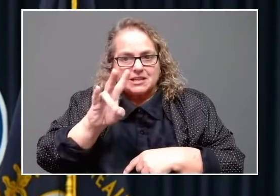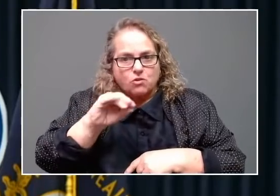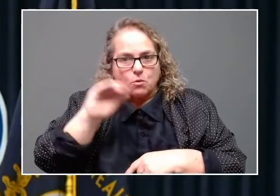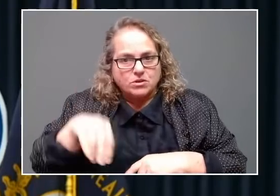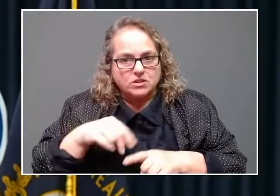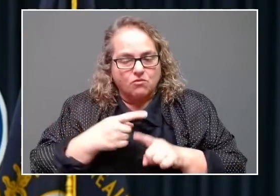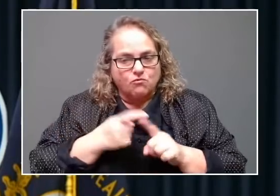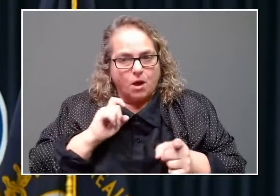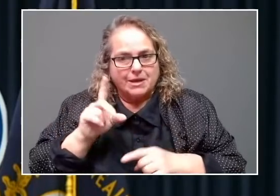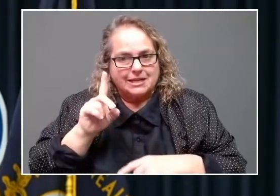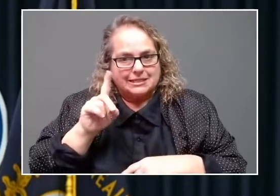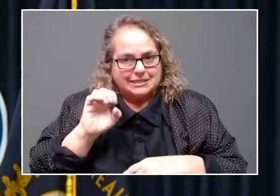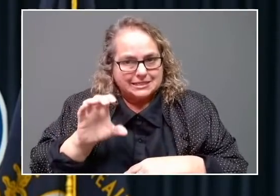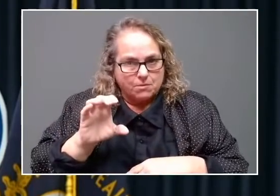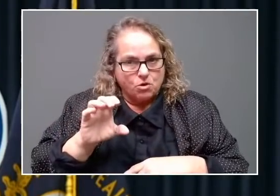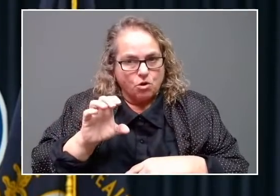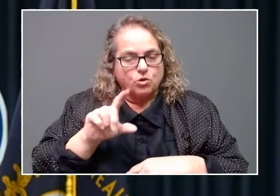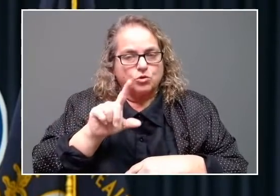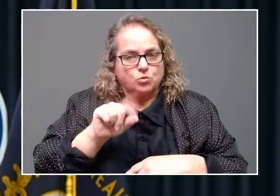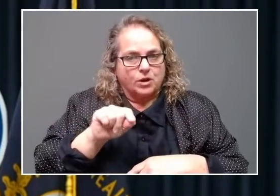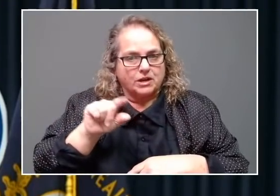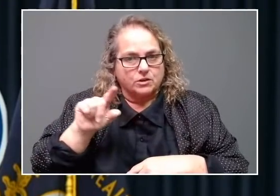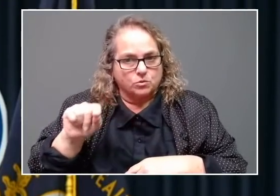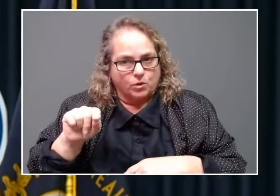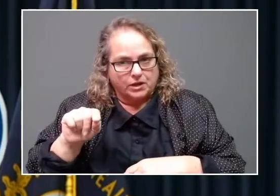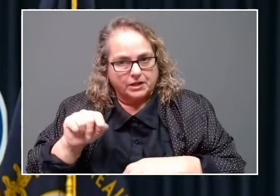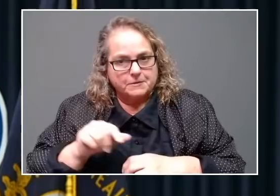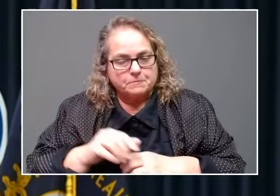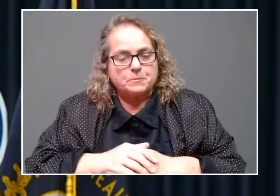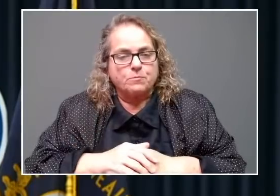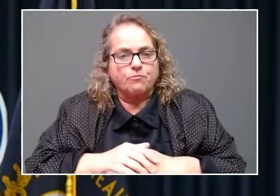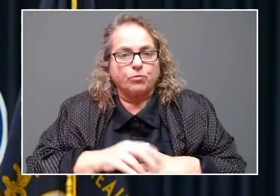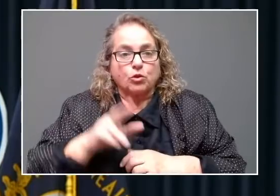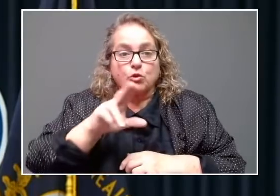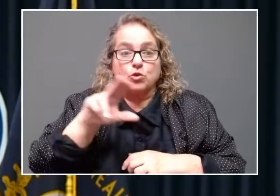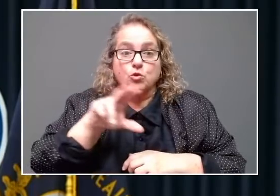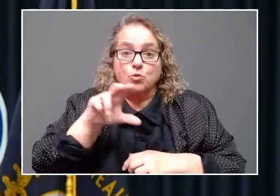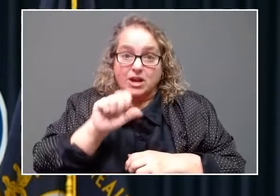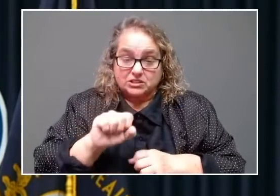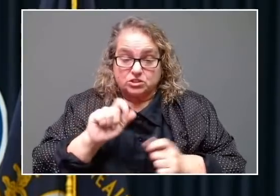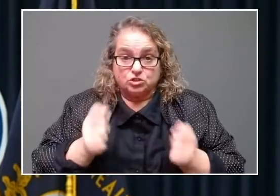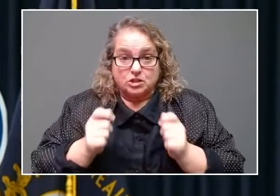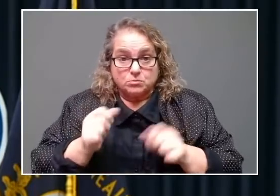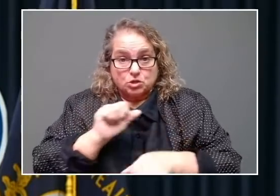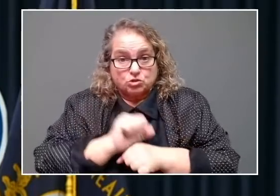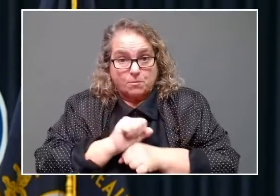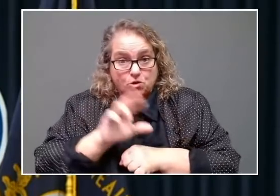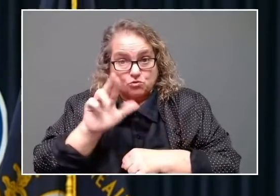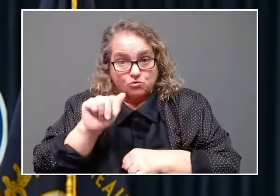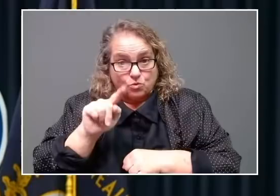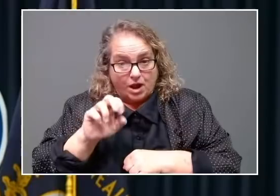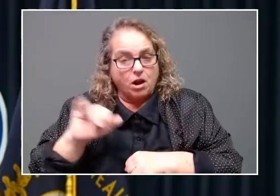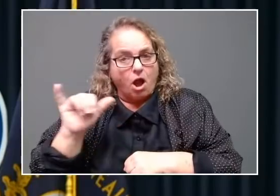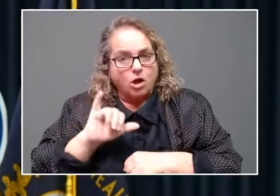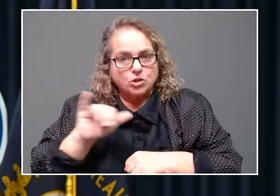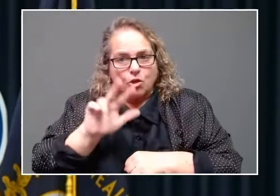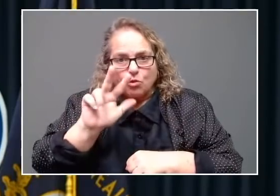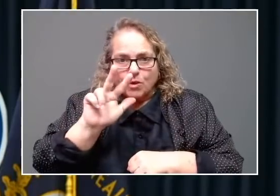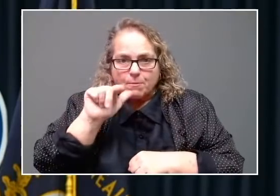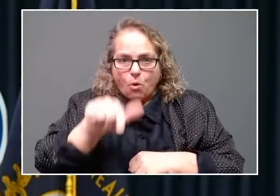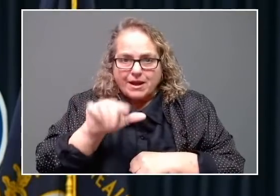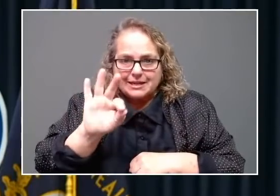of 2020. The U.S. seasonally adjusted jobless rate is also